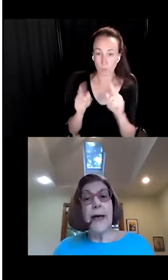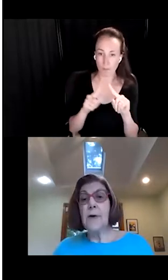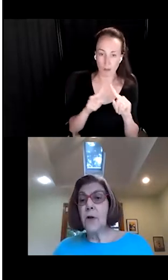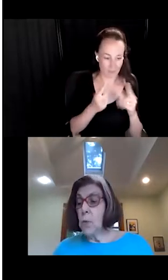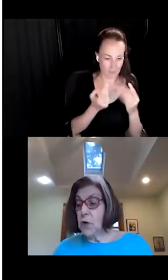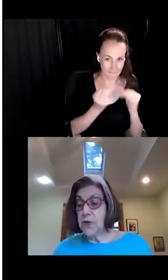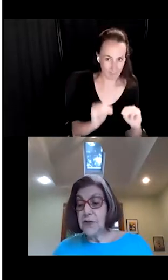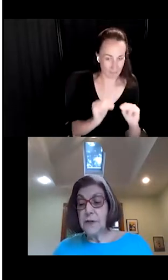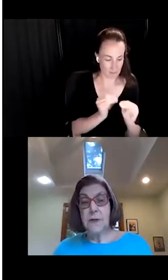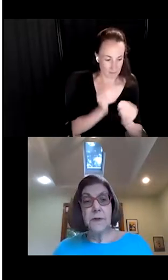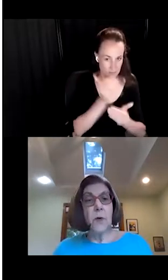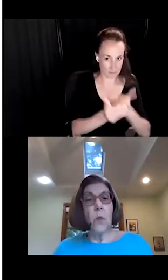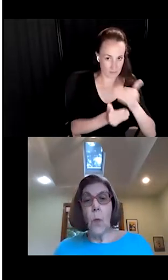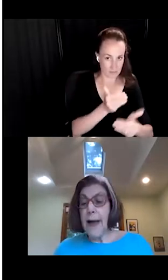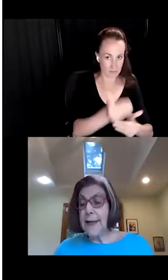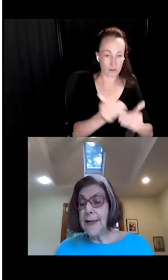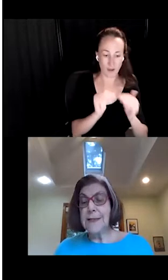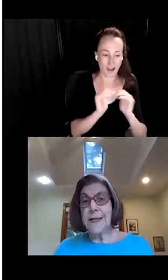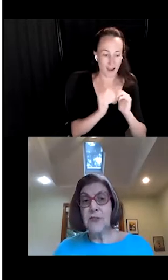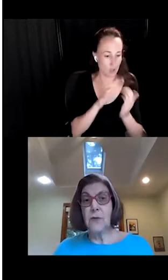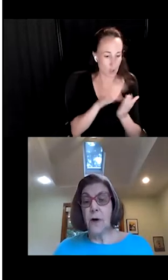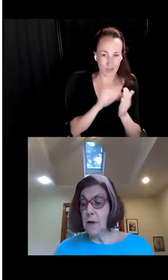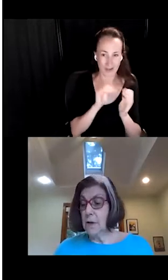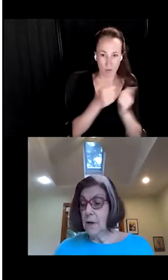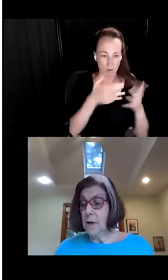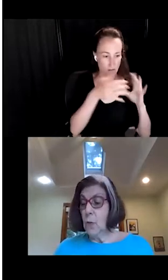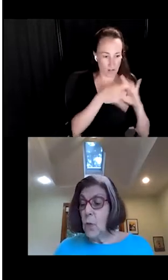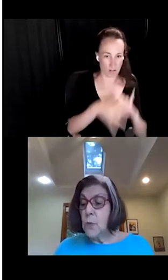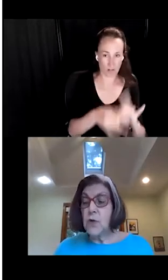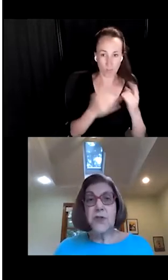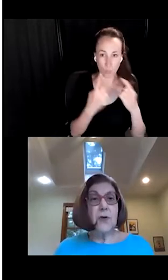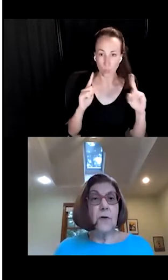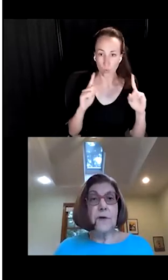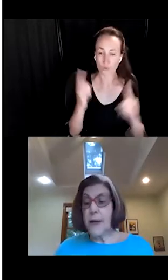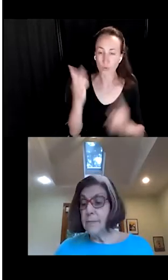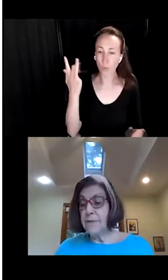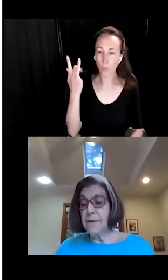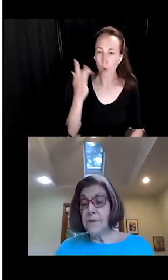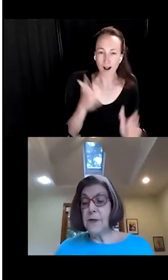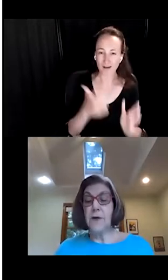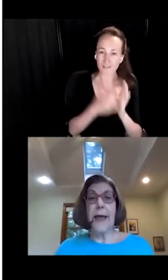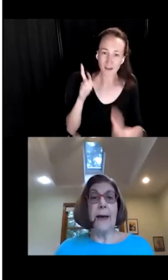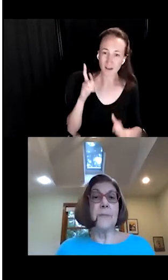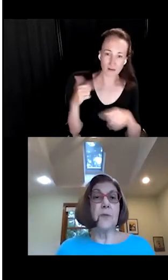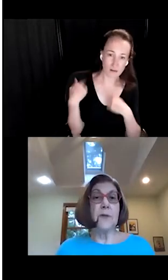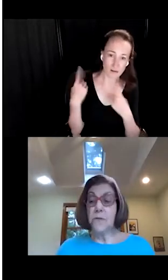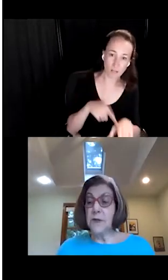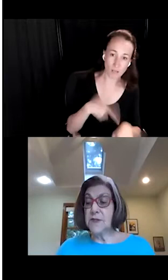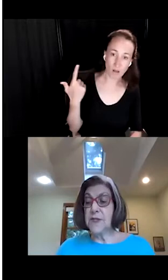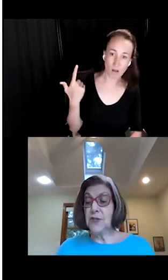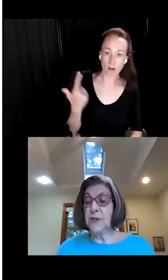learning how it all works. So why did it take so long? What works to overcome the 50-year gap